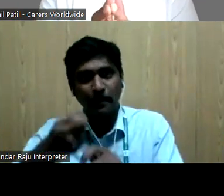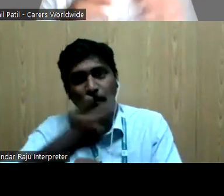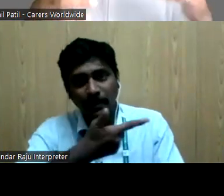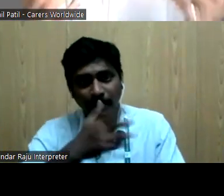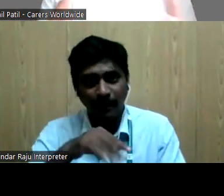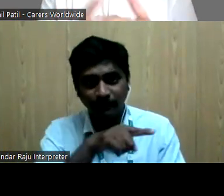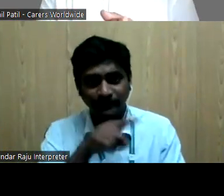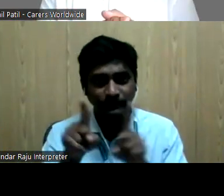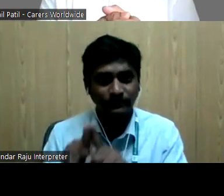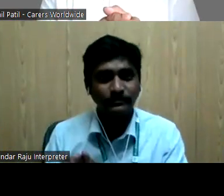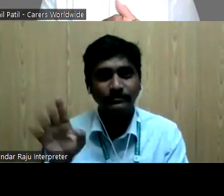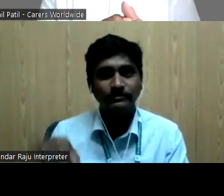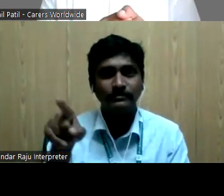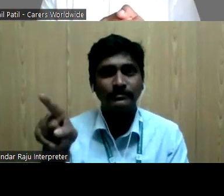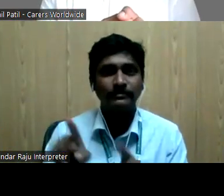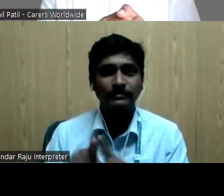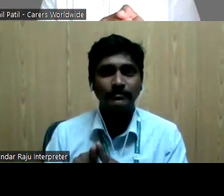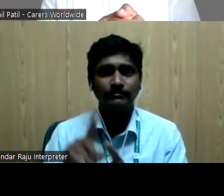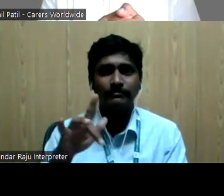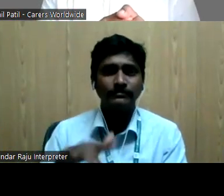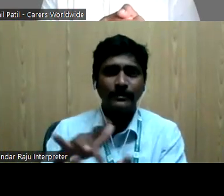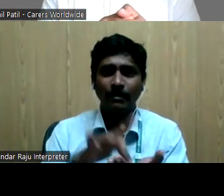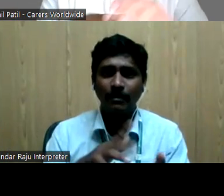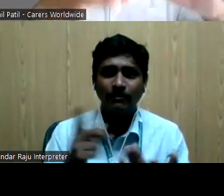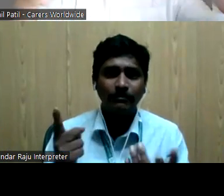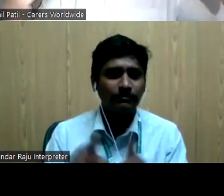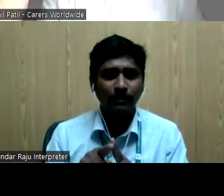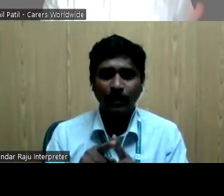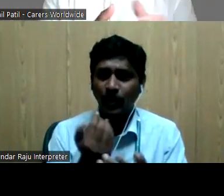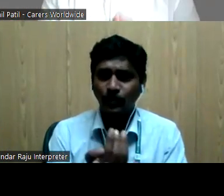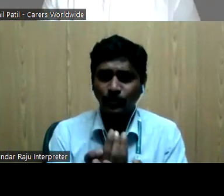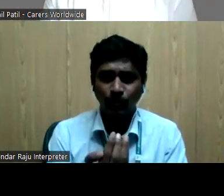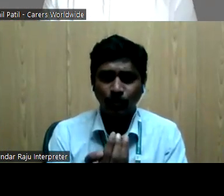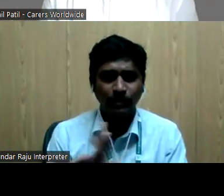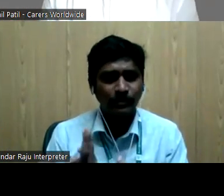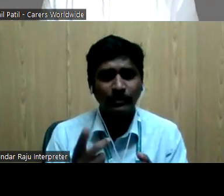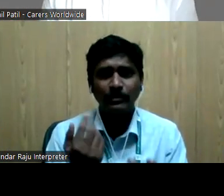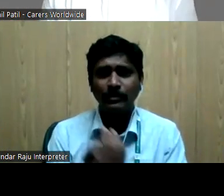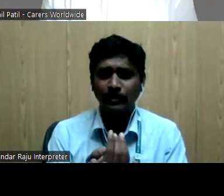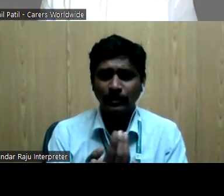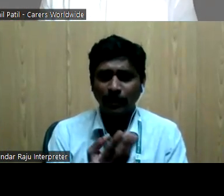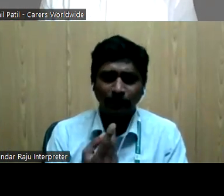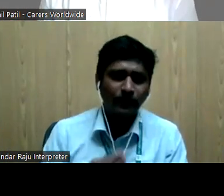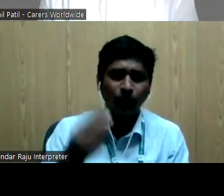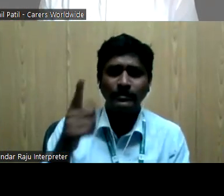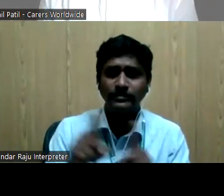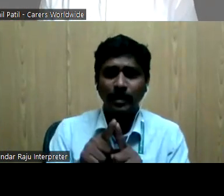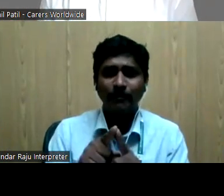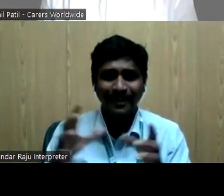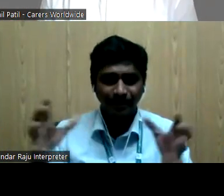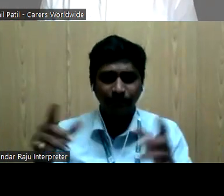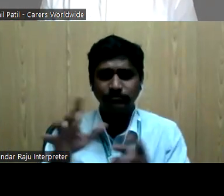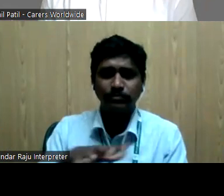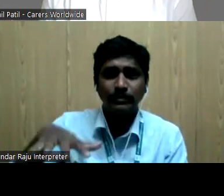centers, which is not required much needed resources, but you can set up within the community